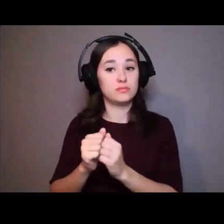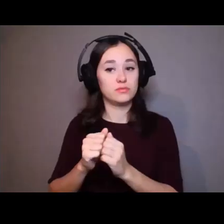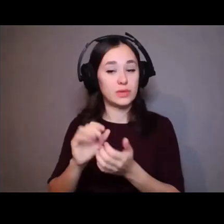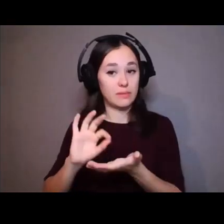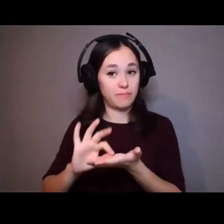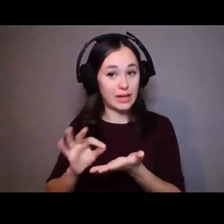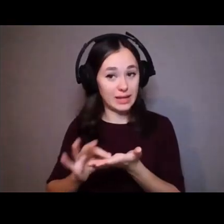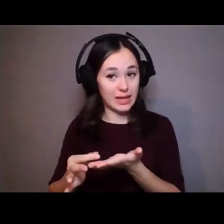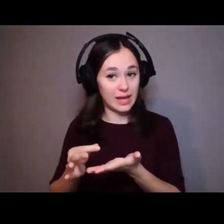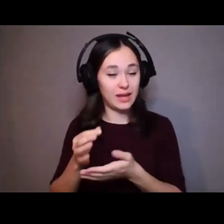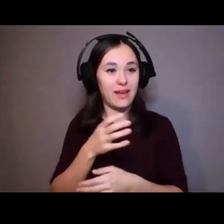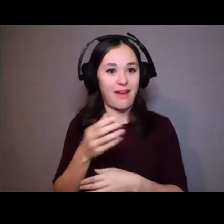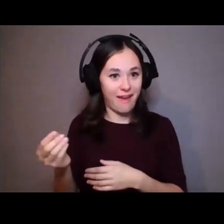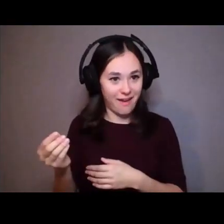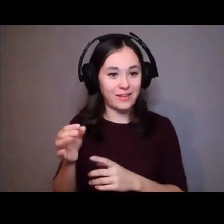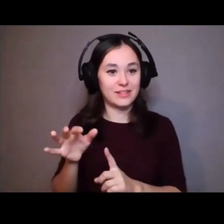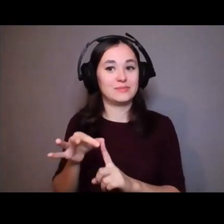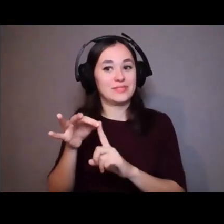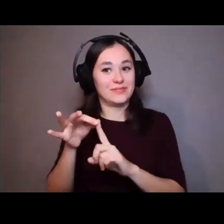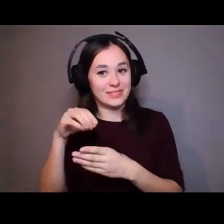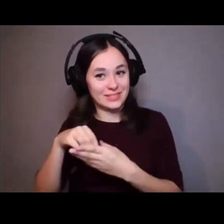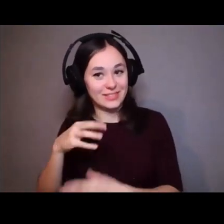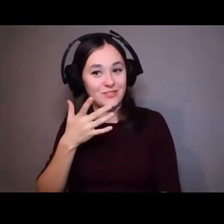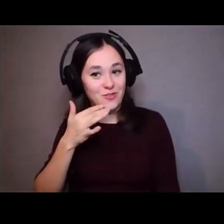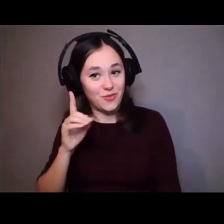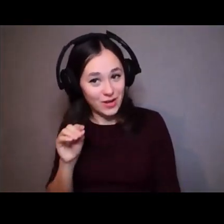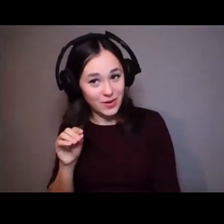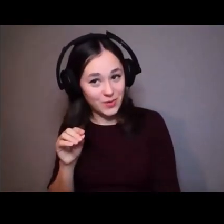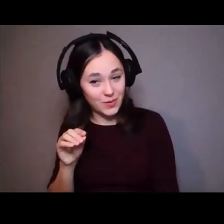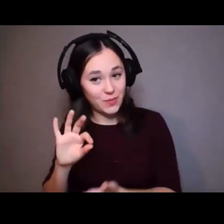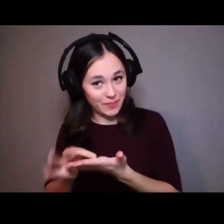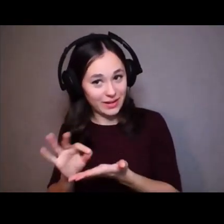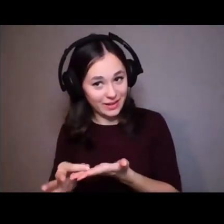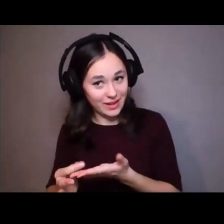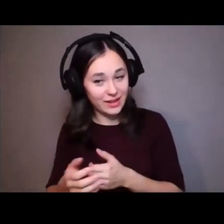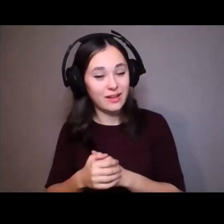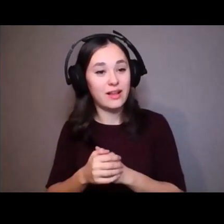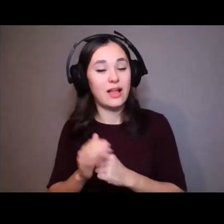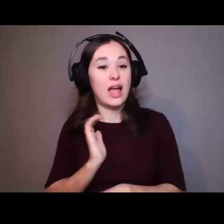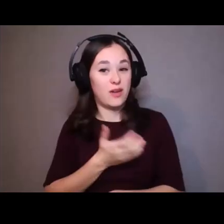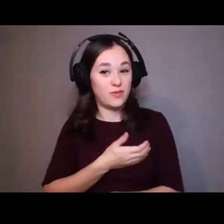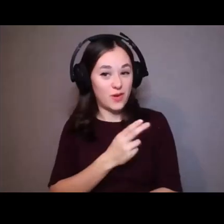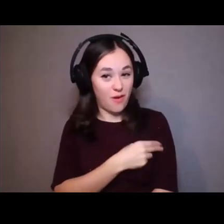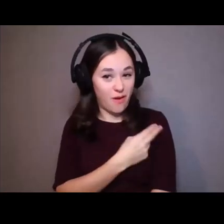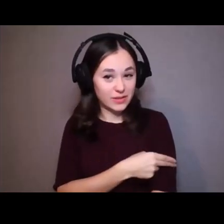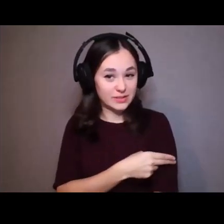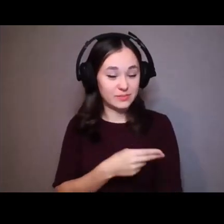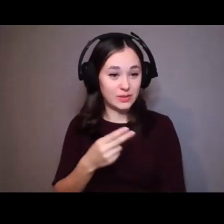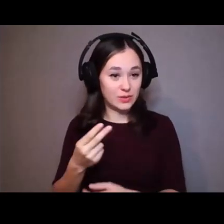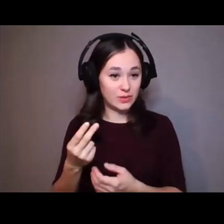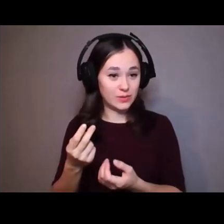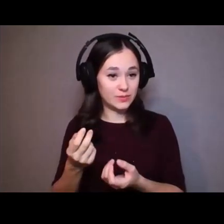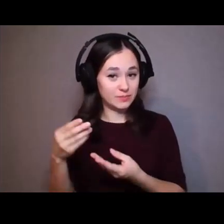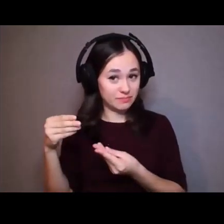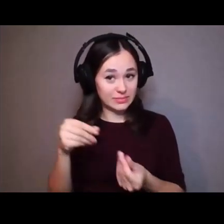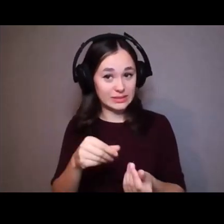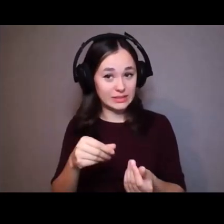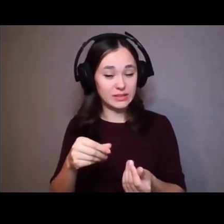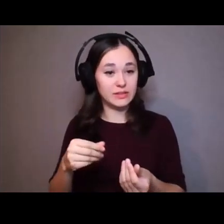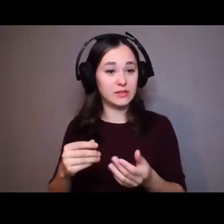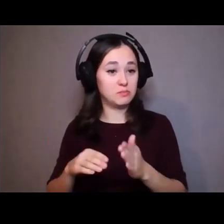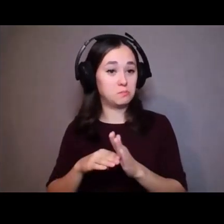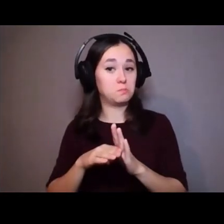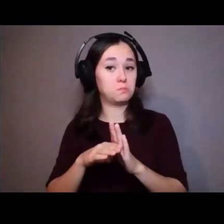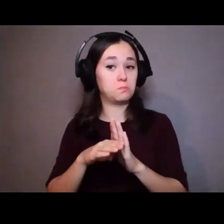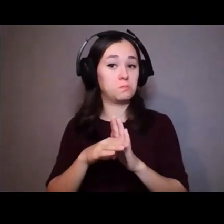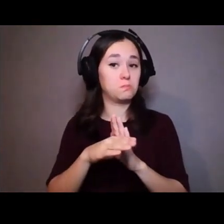specifically within Colorado Medicaid, Colorado's hospital spending has actually grown slower than overall Medicaid spending